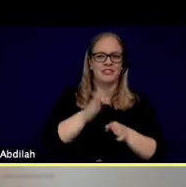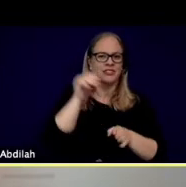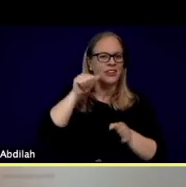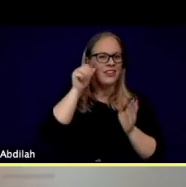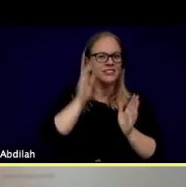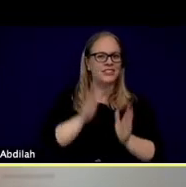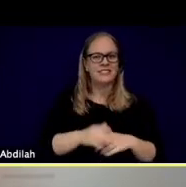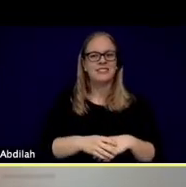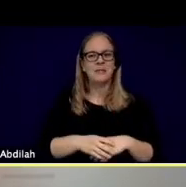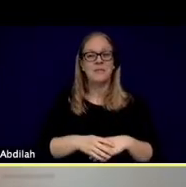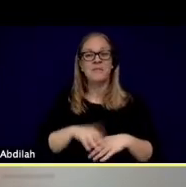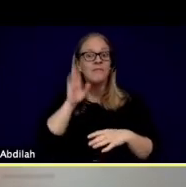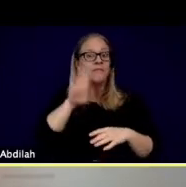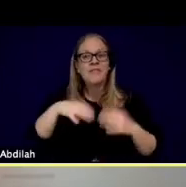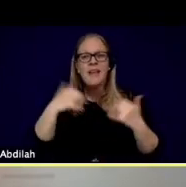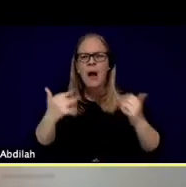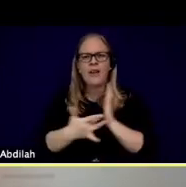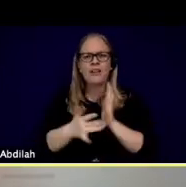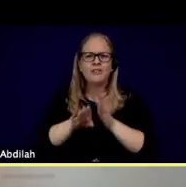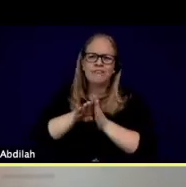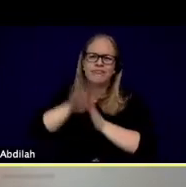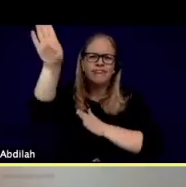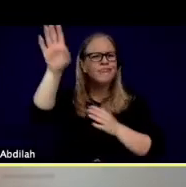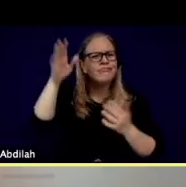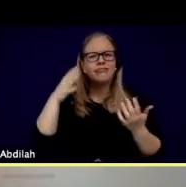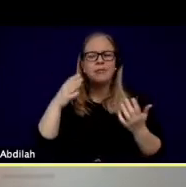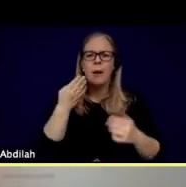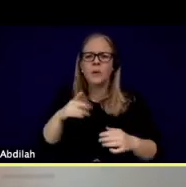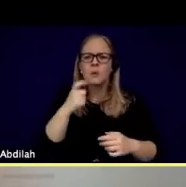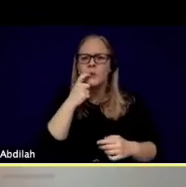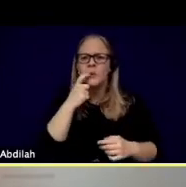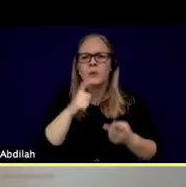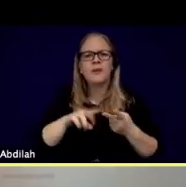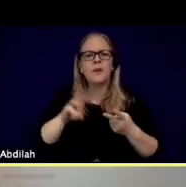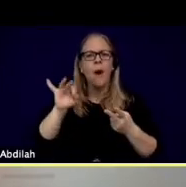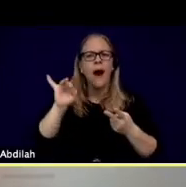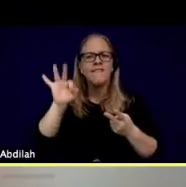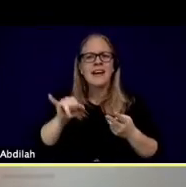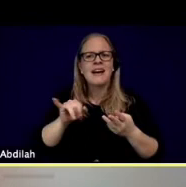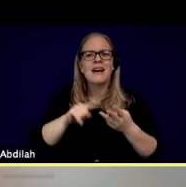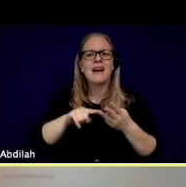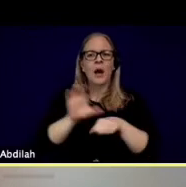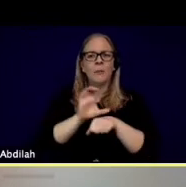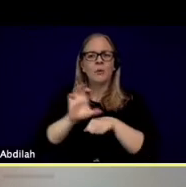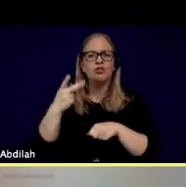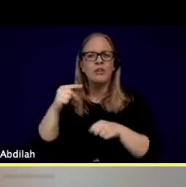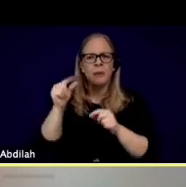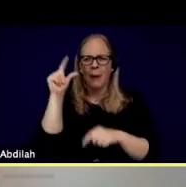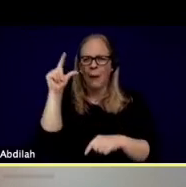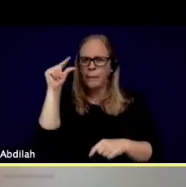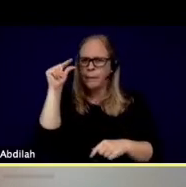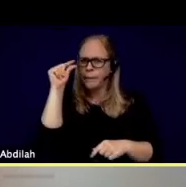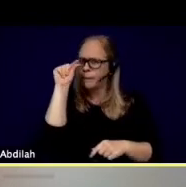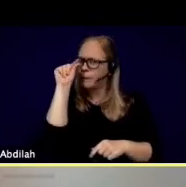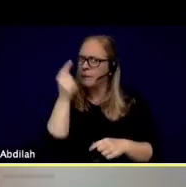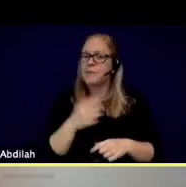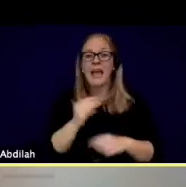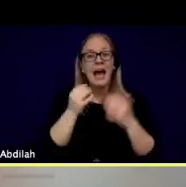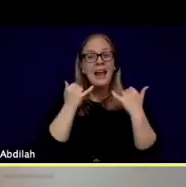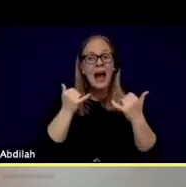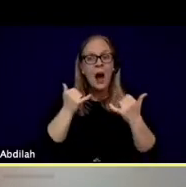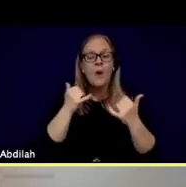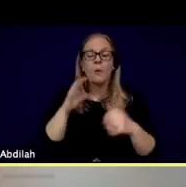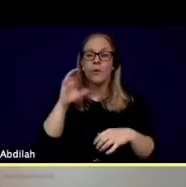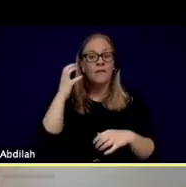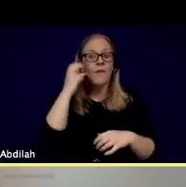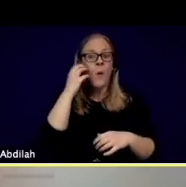Wi-Fi, the miniaturization of computer chips, and now the introduction of cell phone apps to